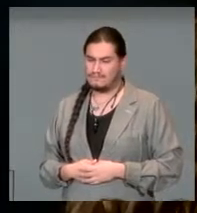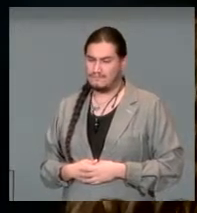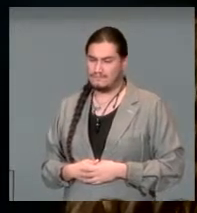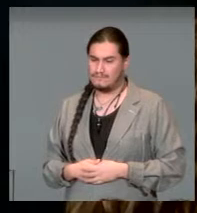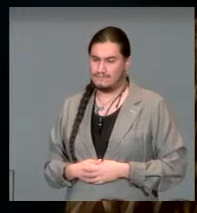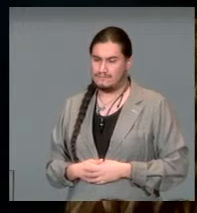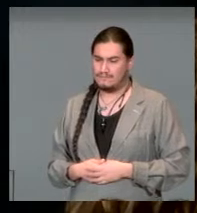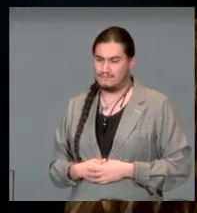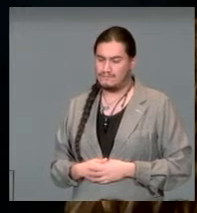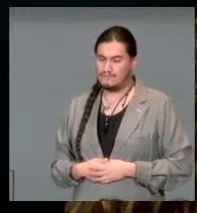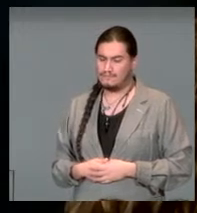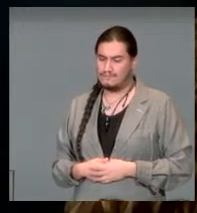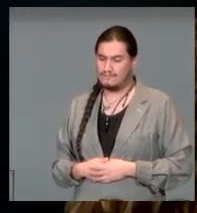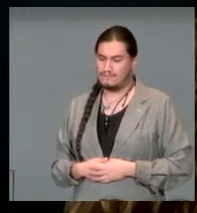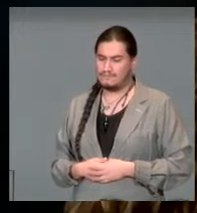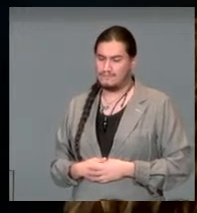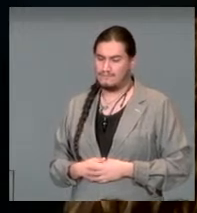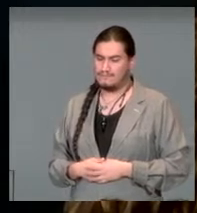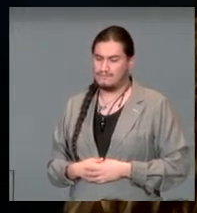hey you.